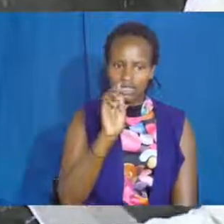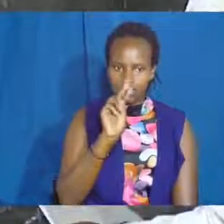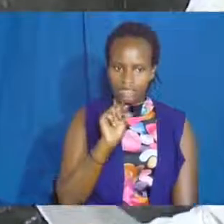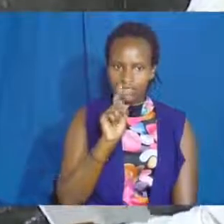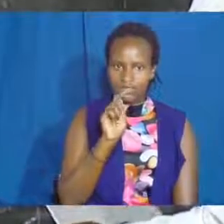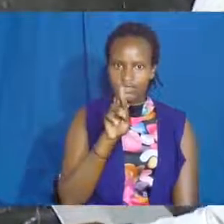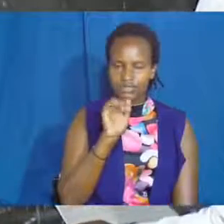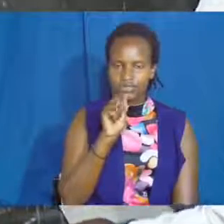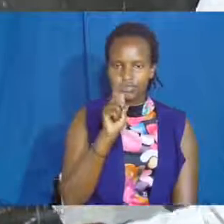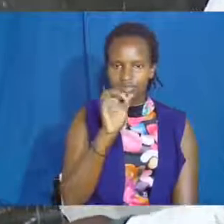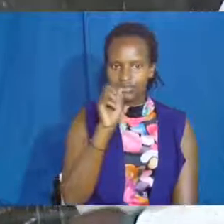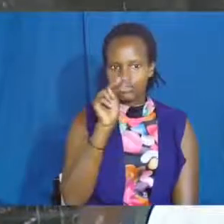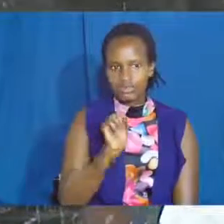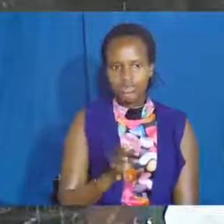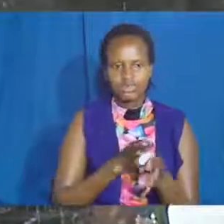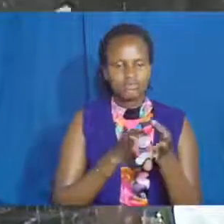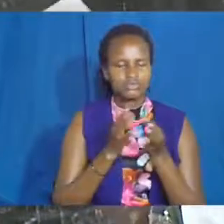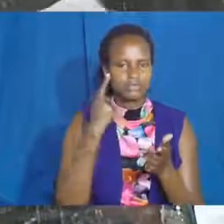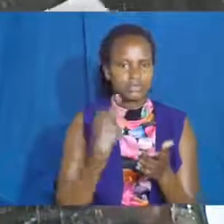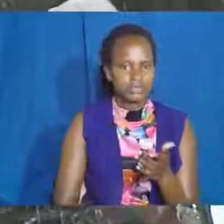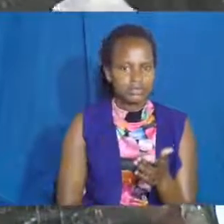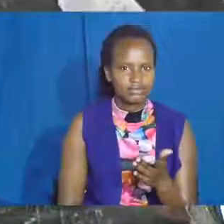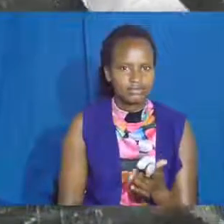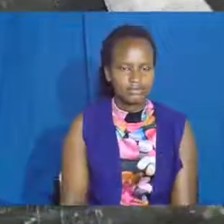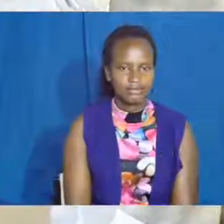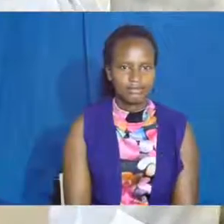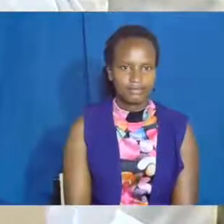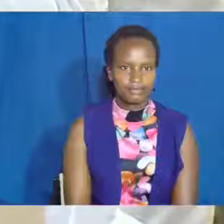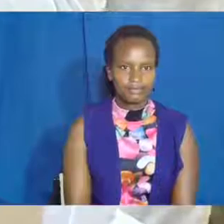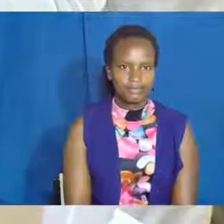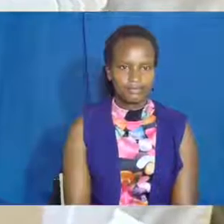What is concentration gradient? What is concentration